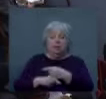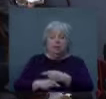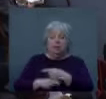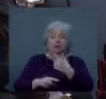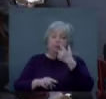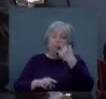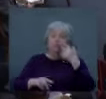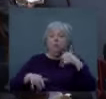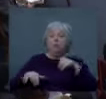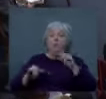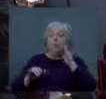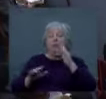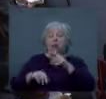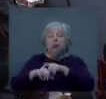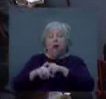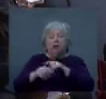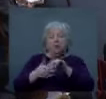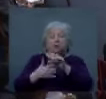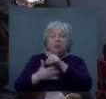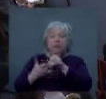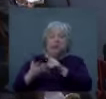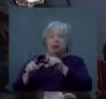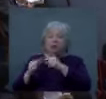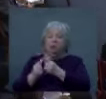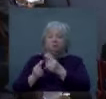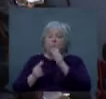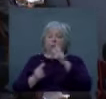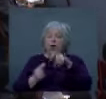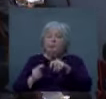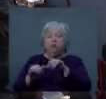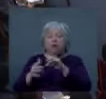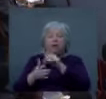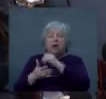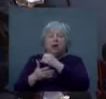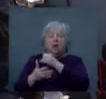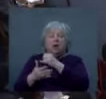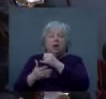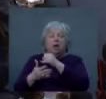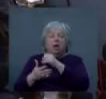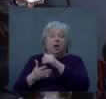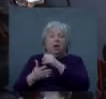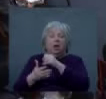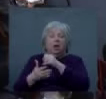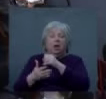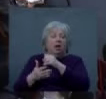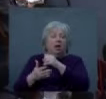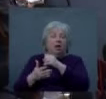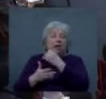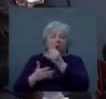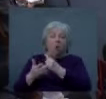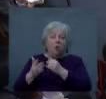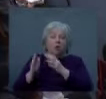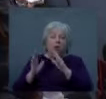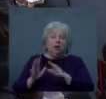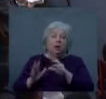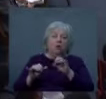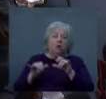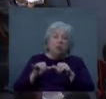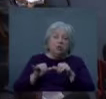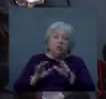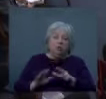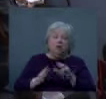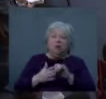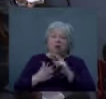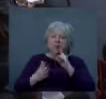where the design group, which will have to be an engineer or architect, will still have to become in place. So that's my general understanding of the